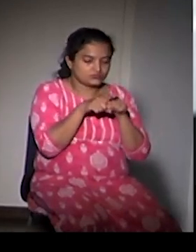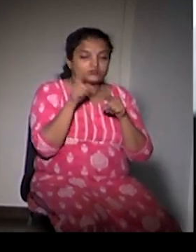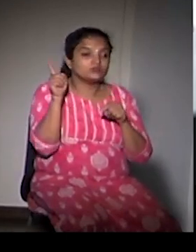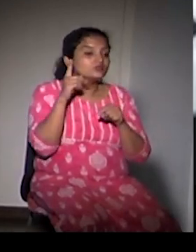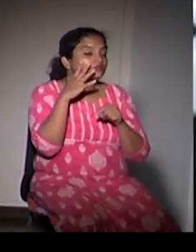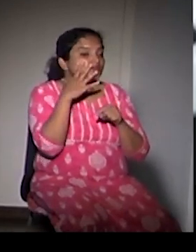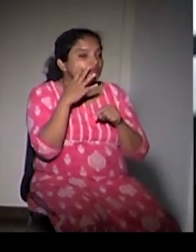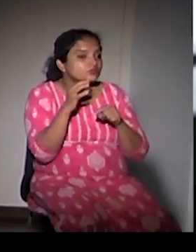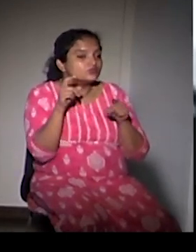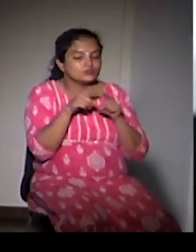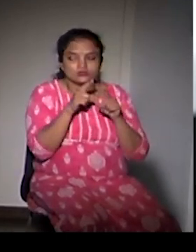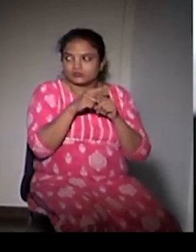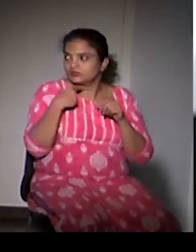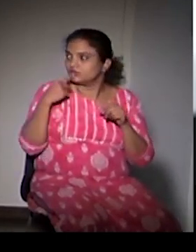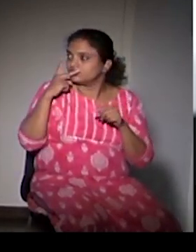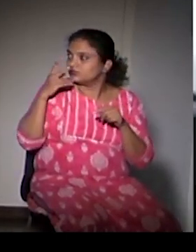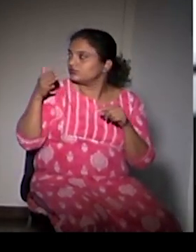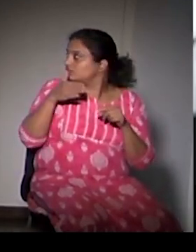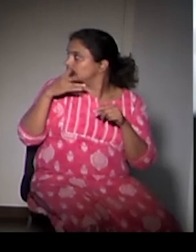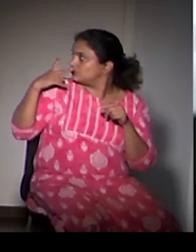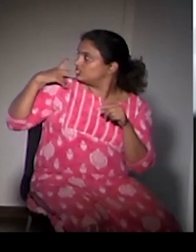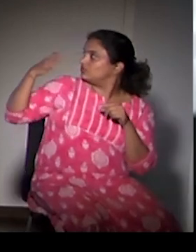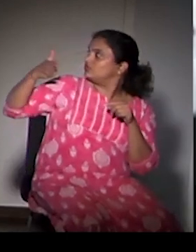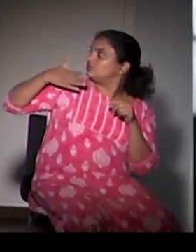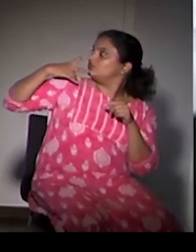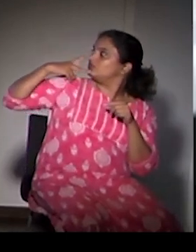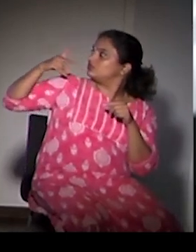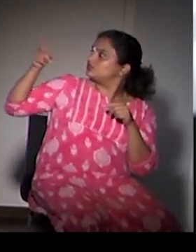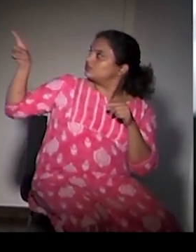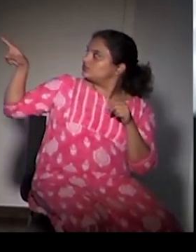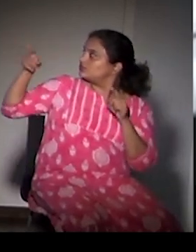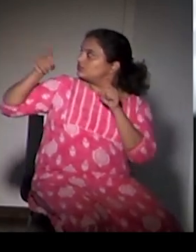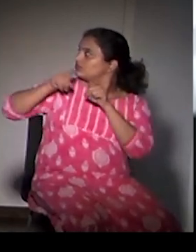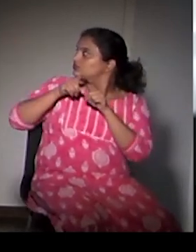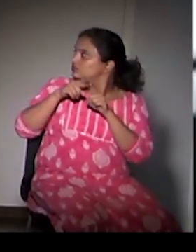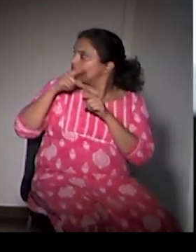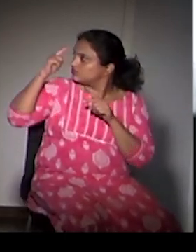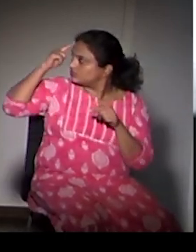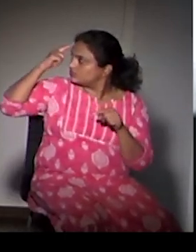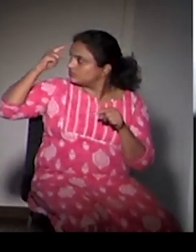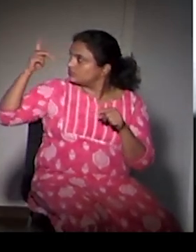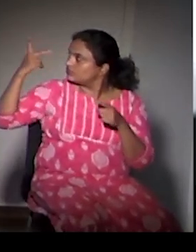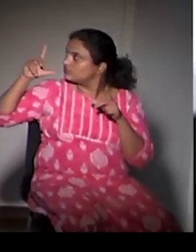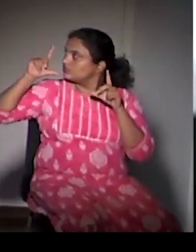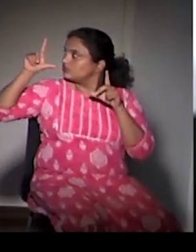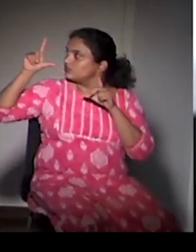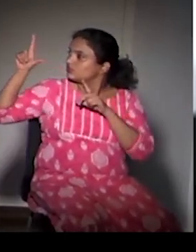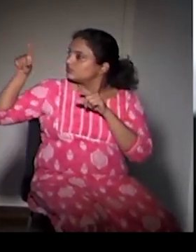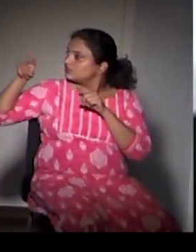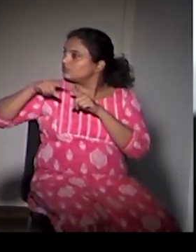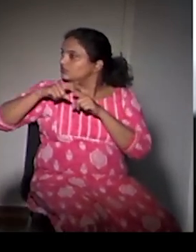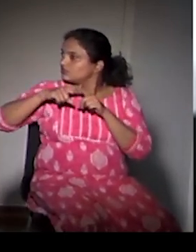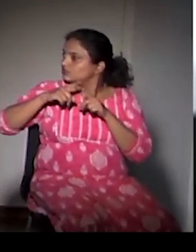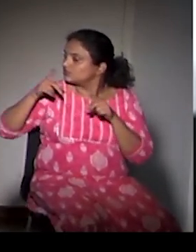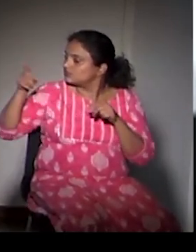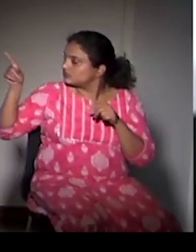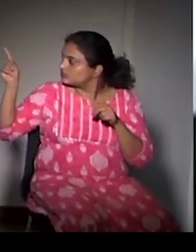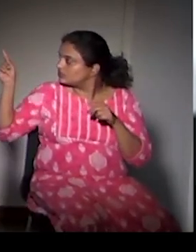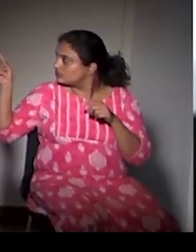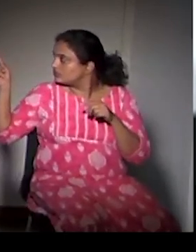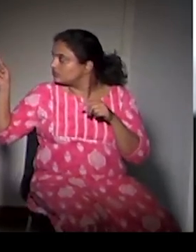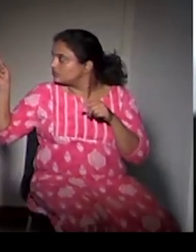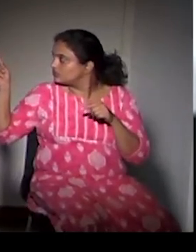that you can see it from a distance, and it gives you this idea of strolling round a picture gallery and looking